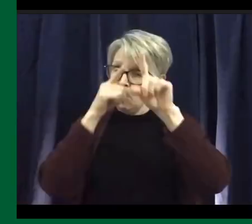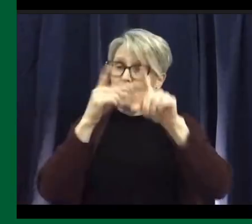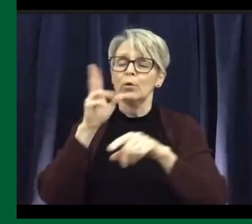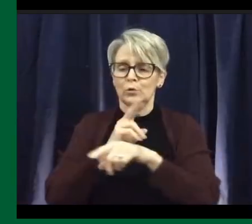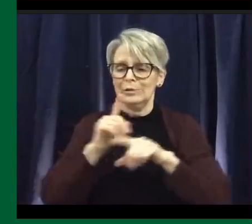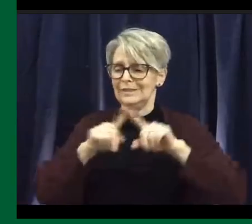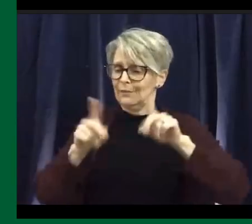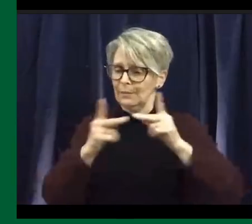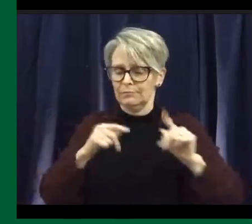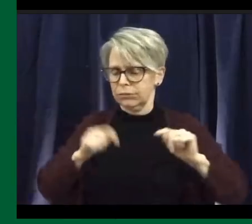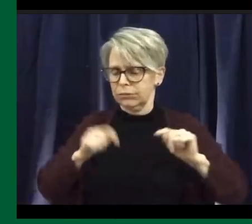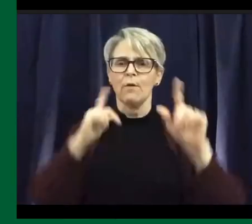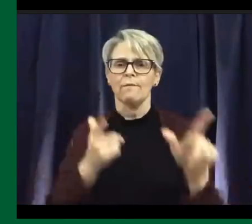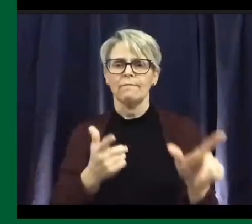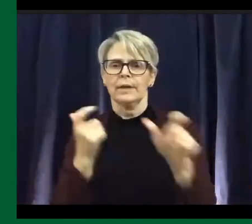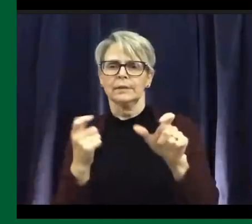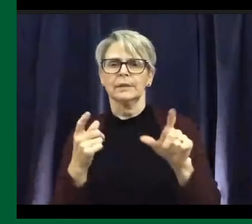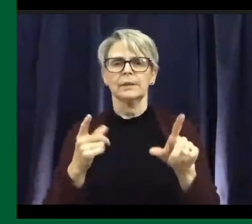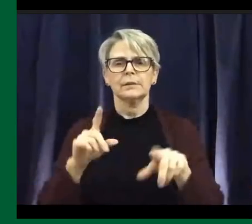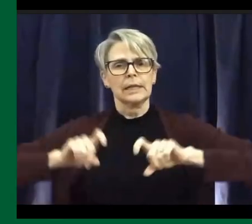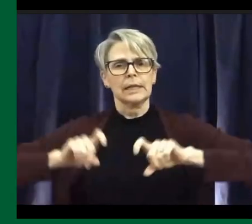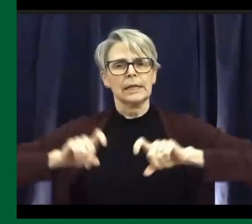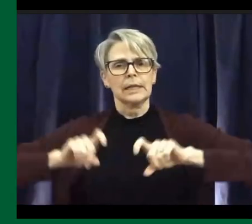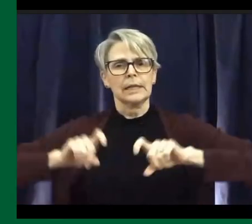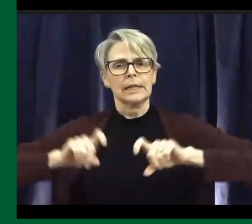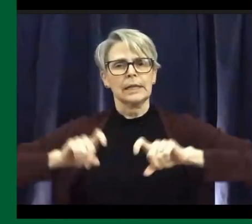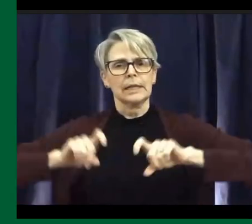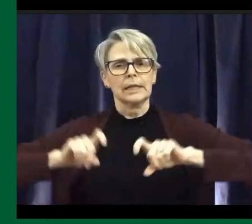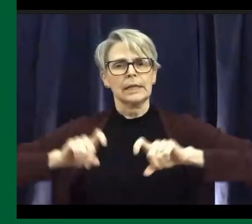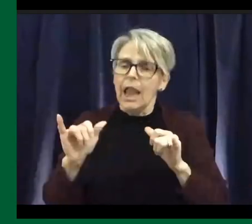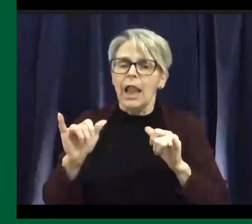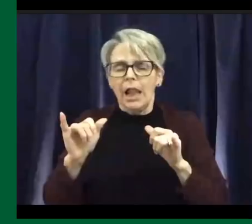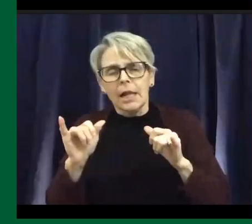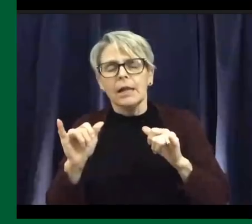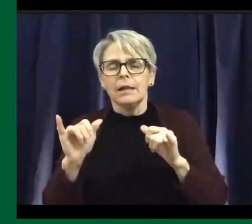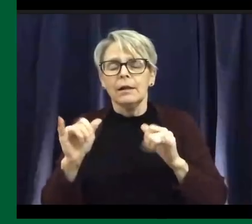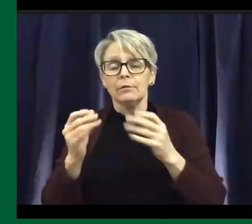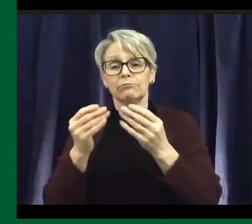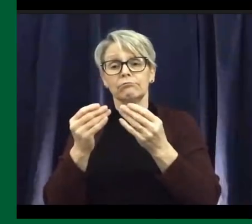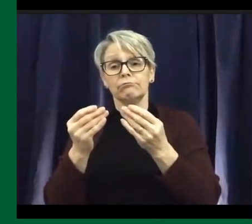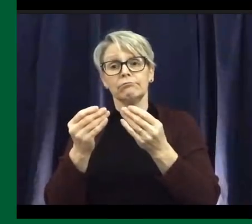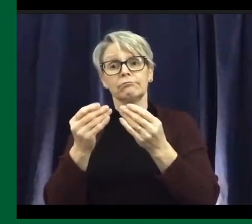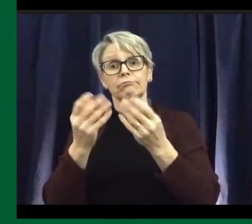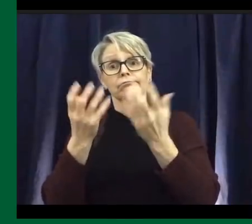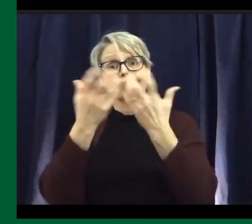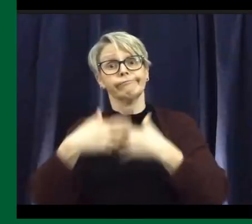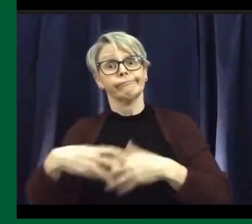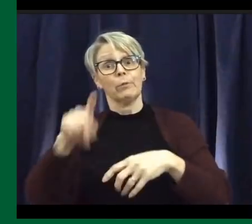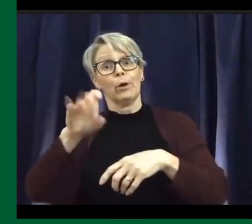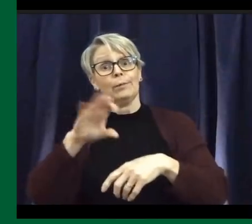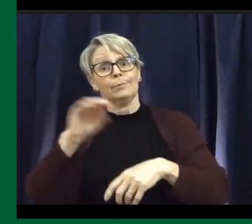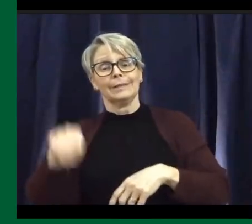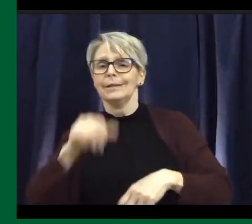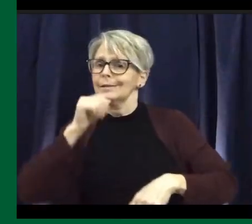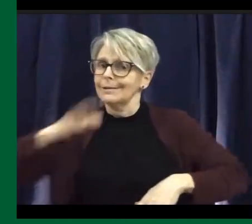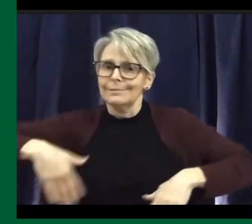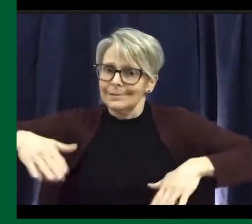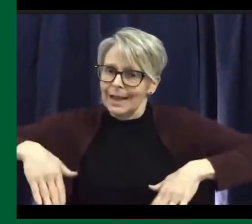possible. There are still some operational and logistic details to sort out, but it is hoped that the delivery and support for the expanded